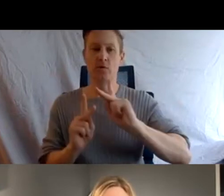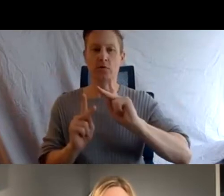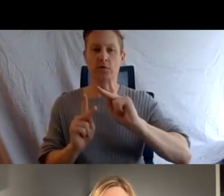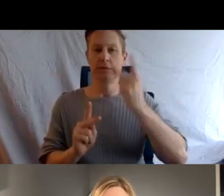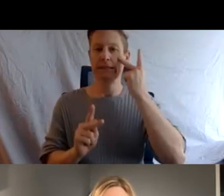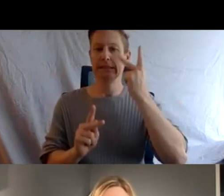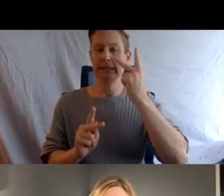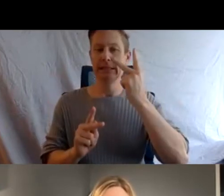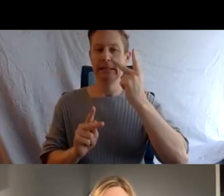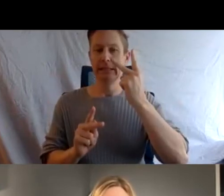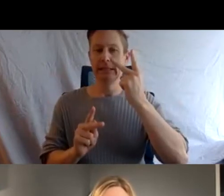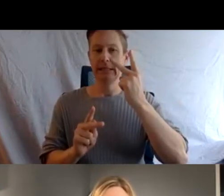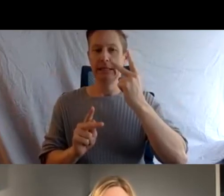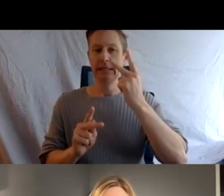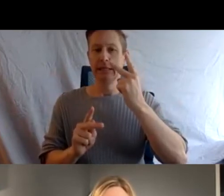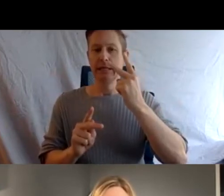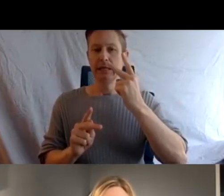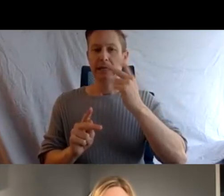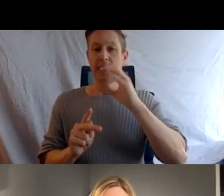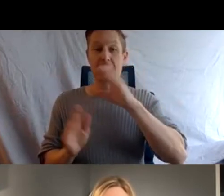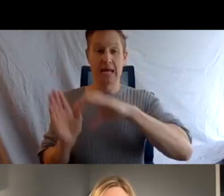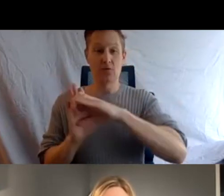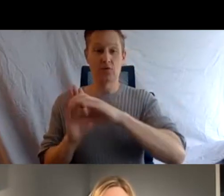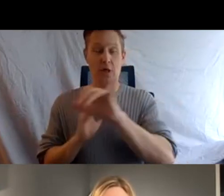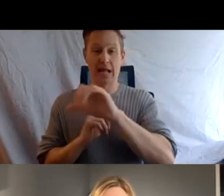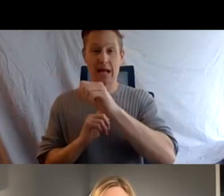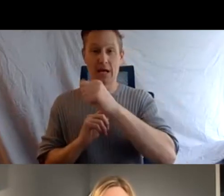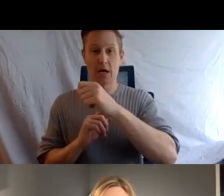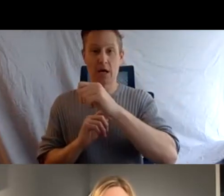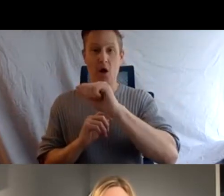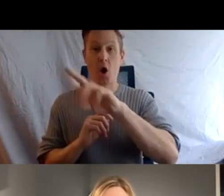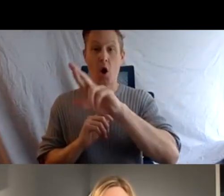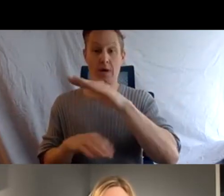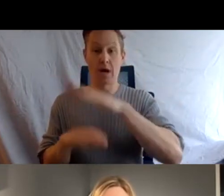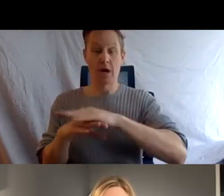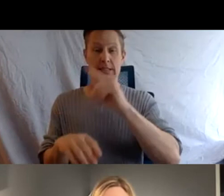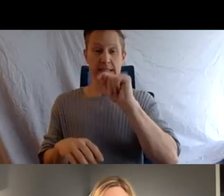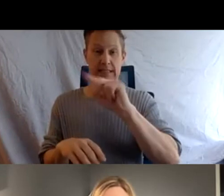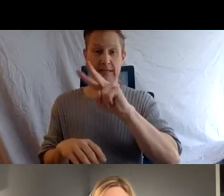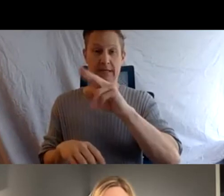on TV? And what are some projects you would love to work on in the future?